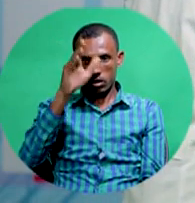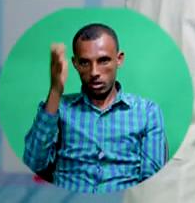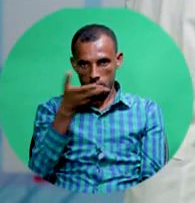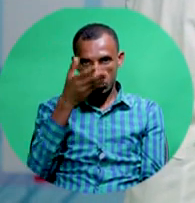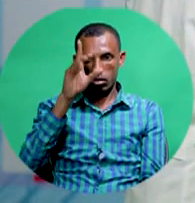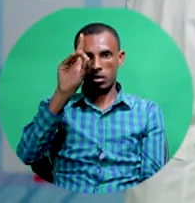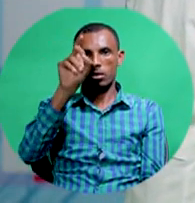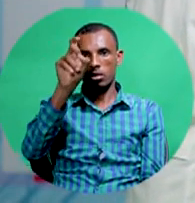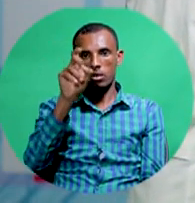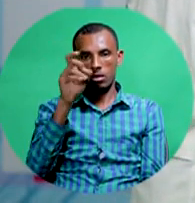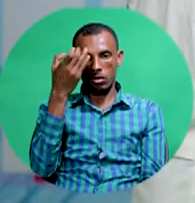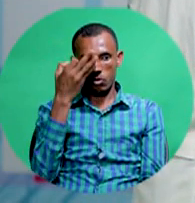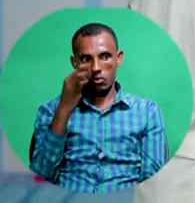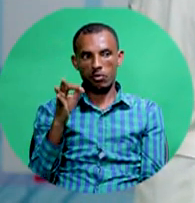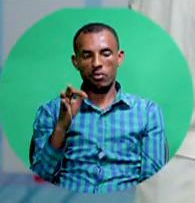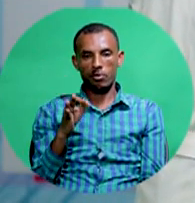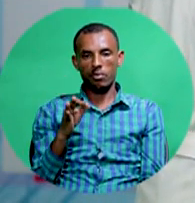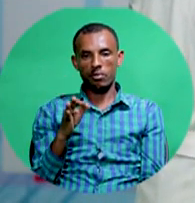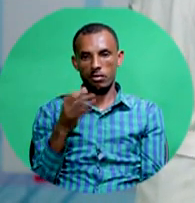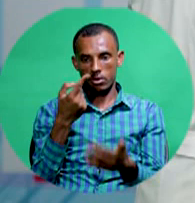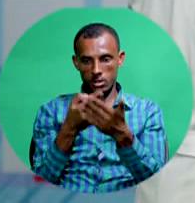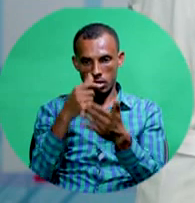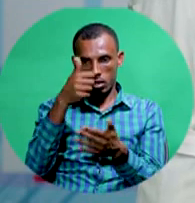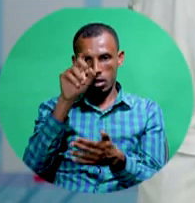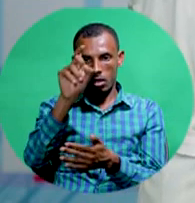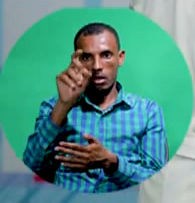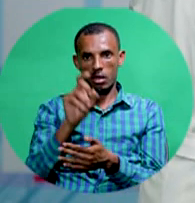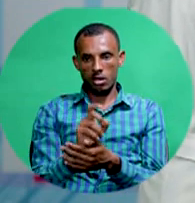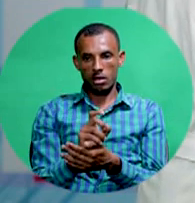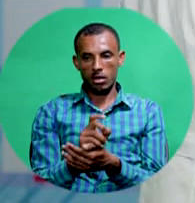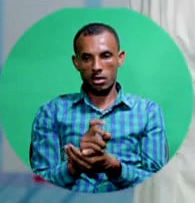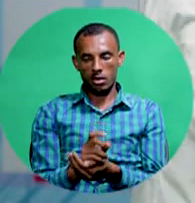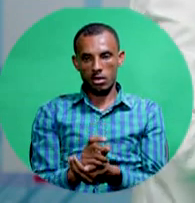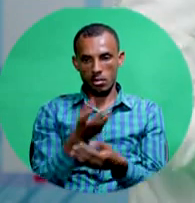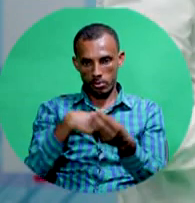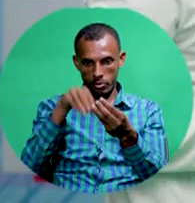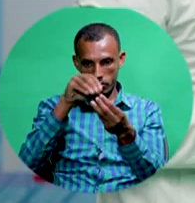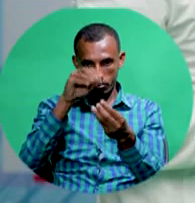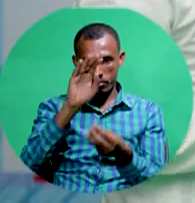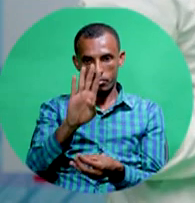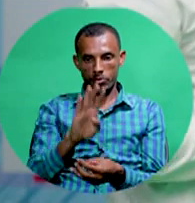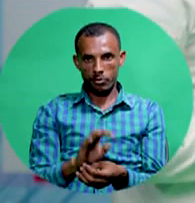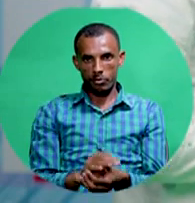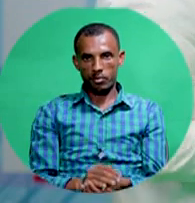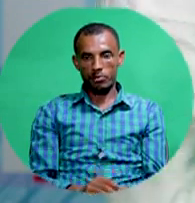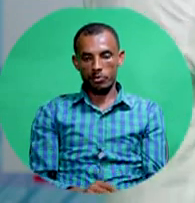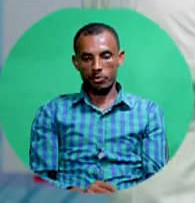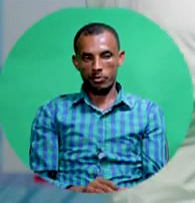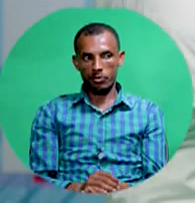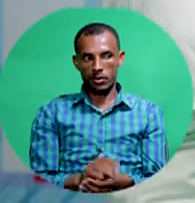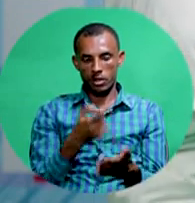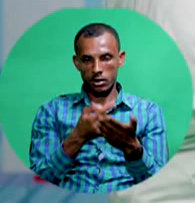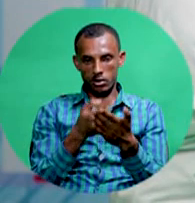by dx of this ax plus b.